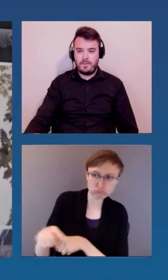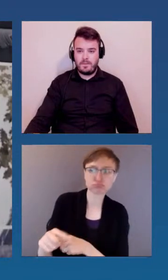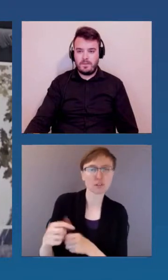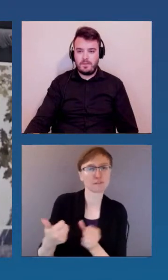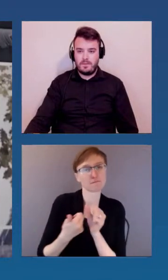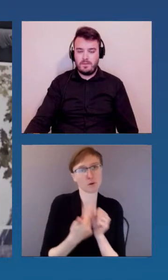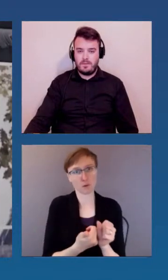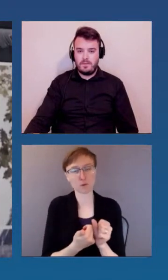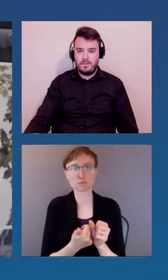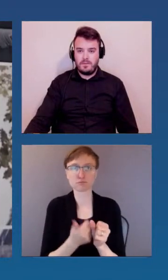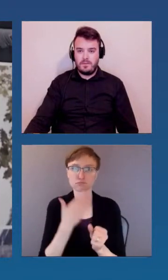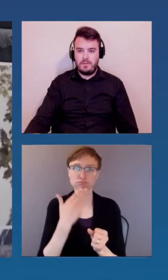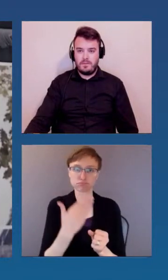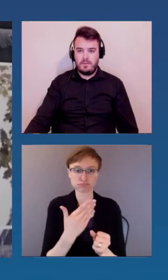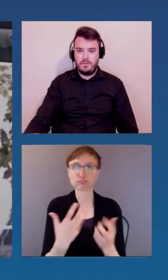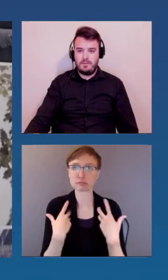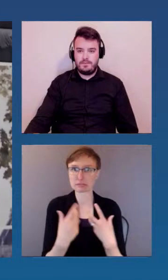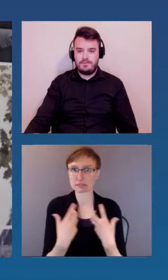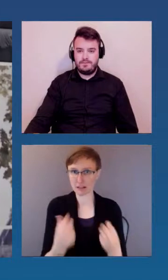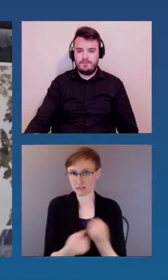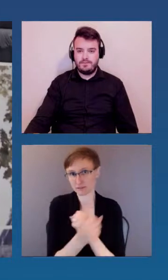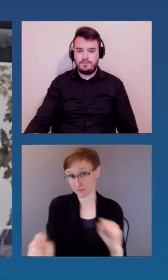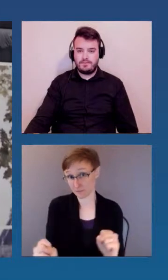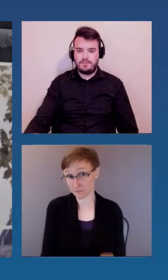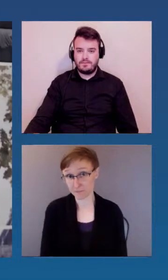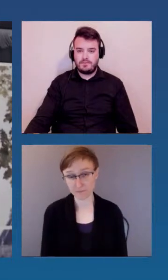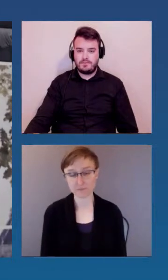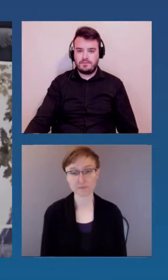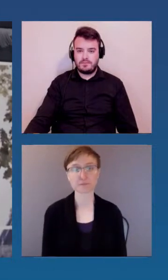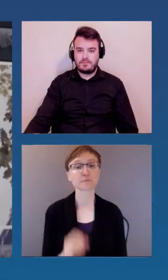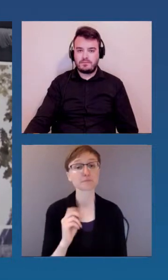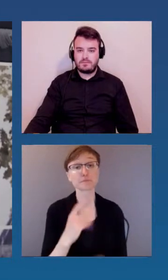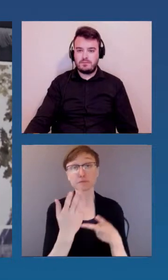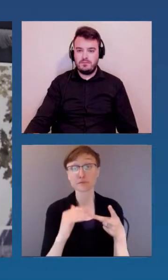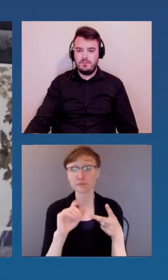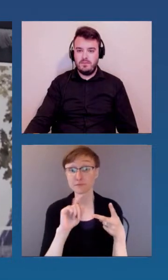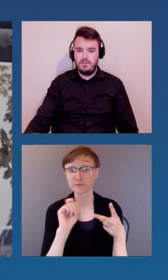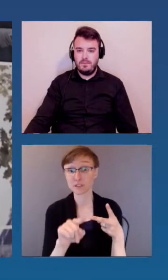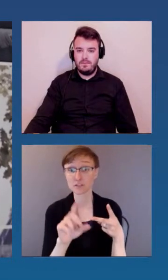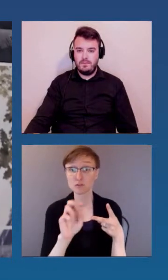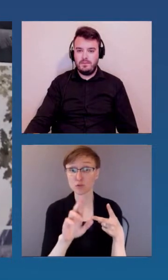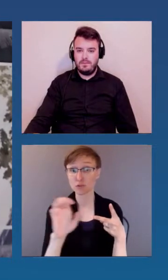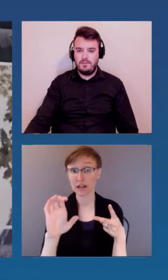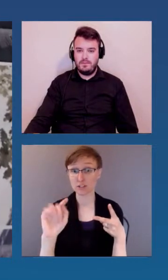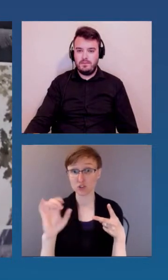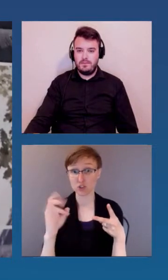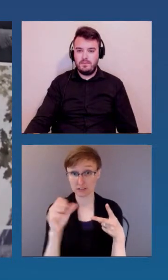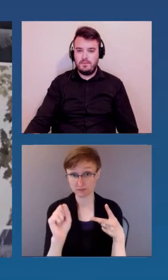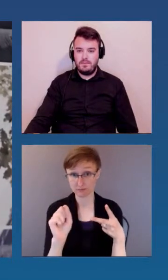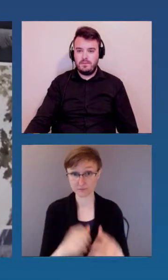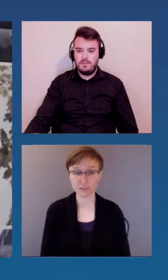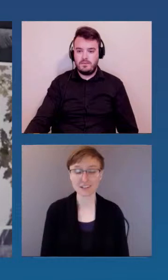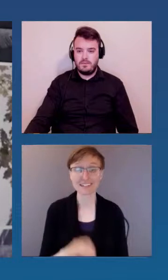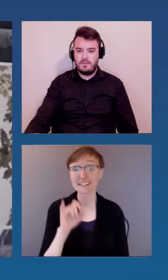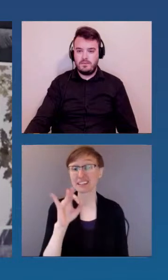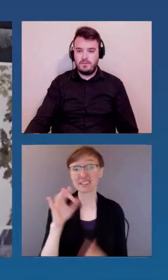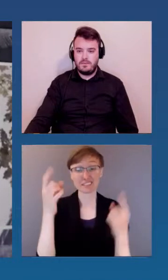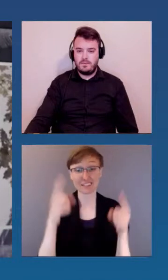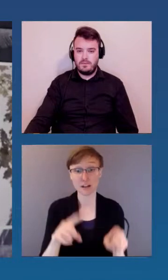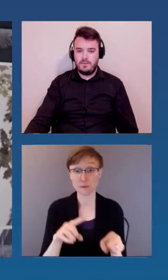best approach is always education and engagement. I think in some 1% to 3% of the times where we've had to go to gatherings that are illegal